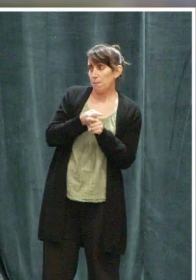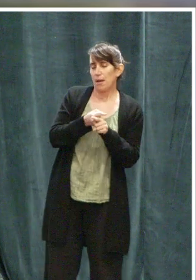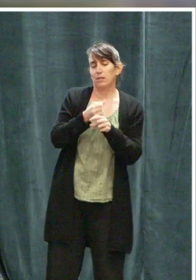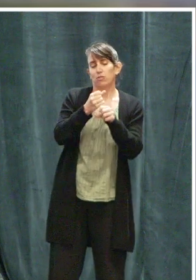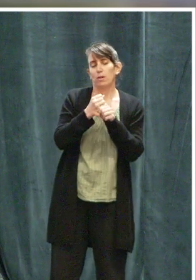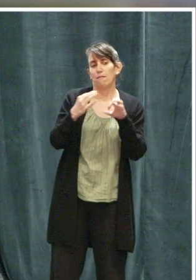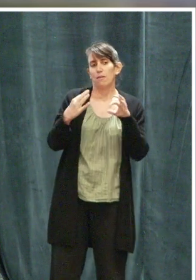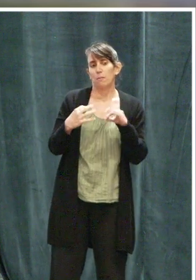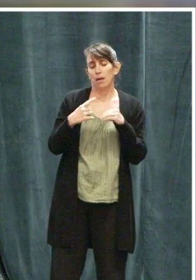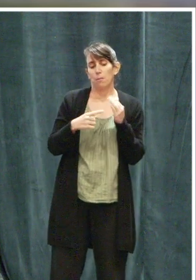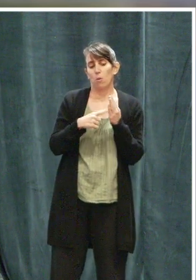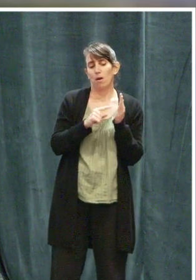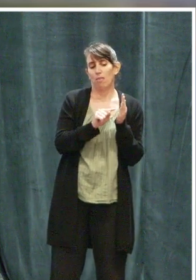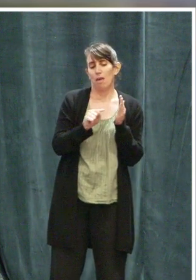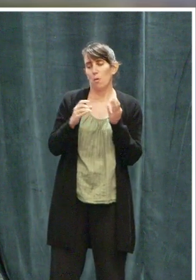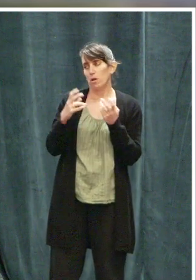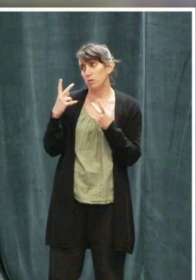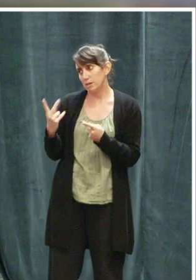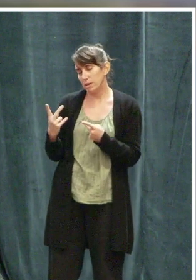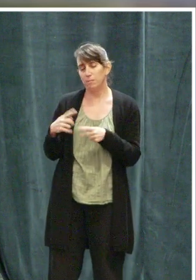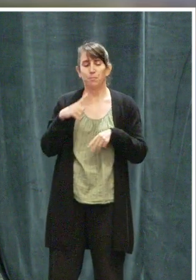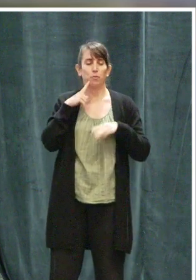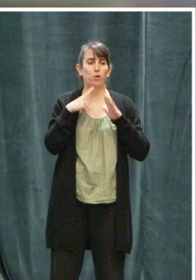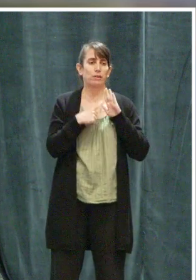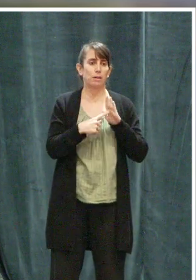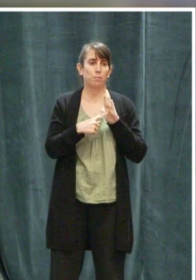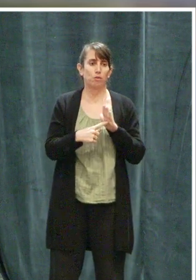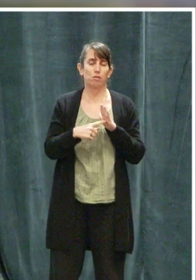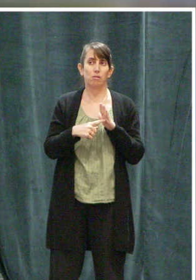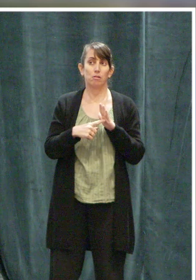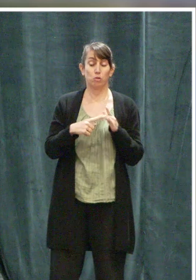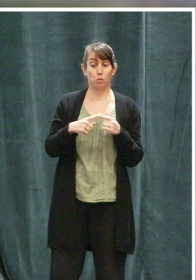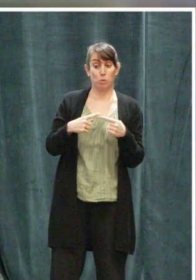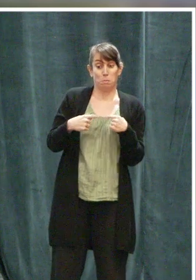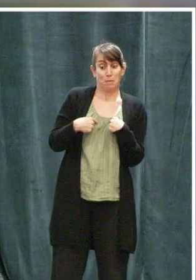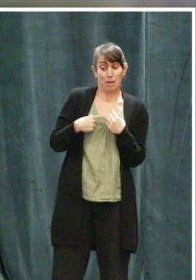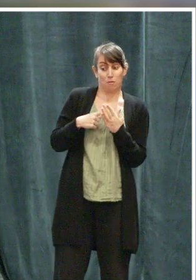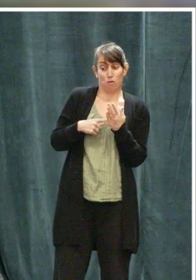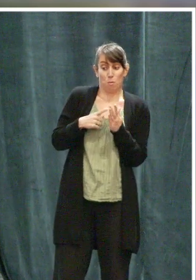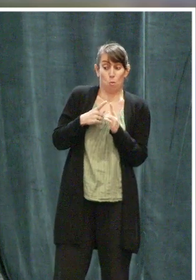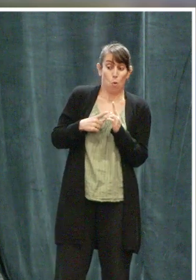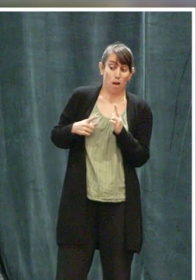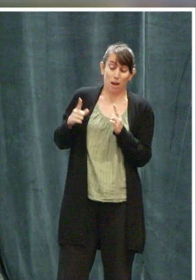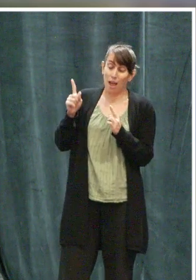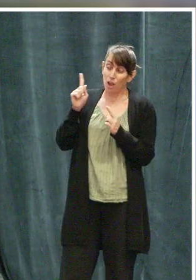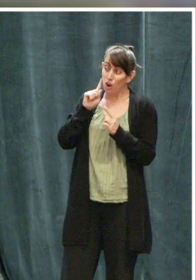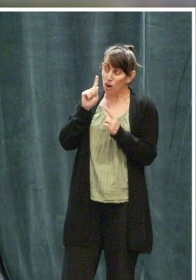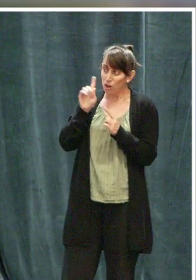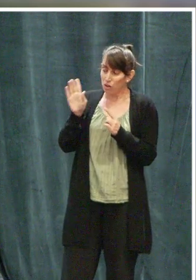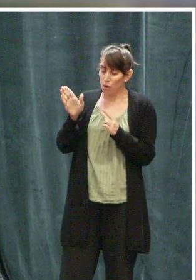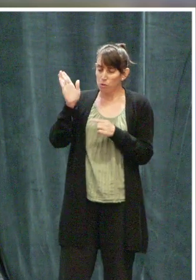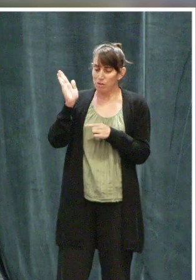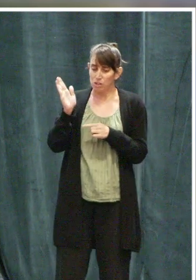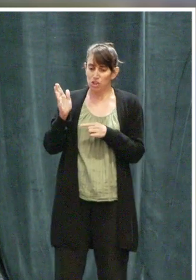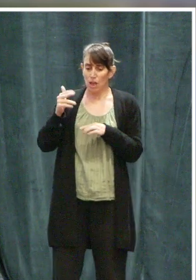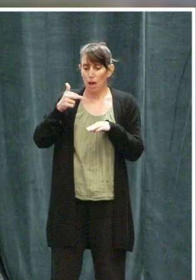what they want to see? So for example, it looks to me from what I heard in the presentation that the